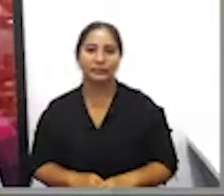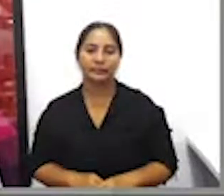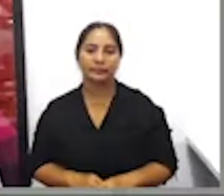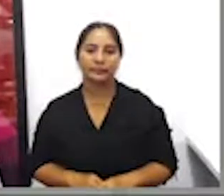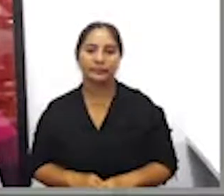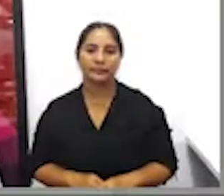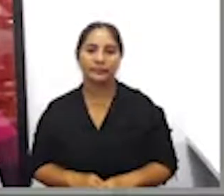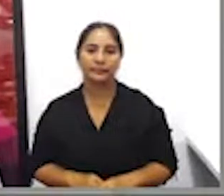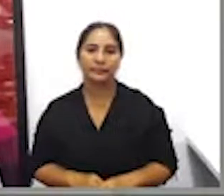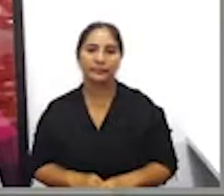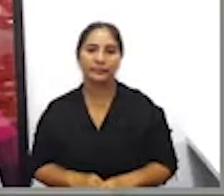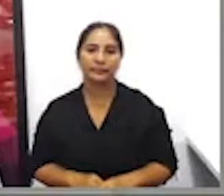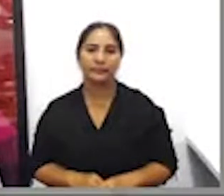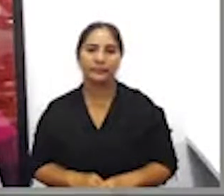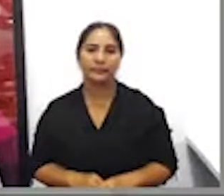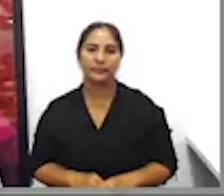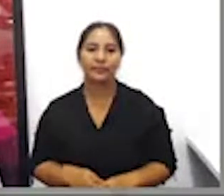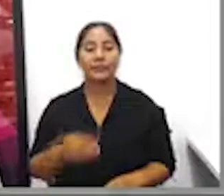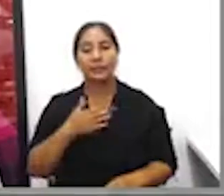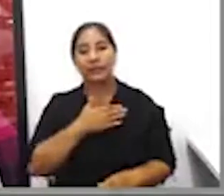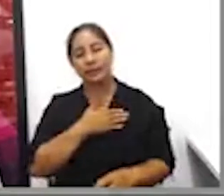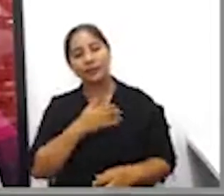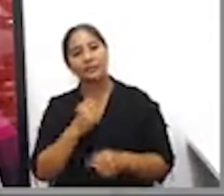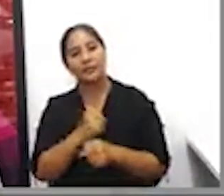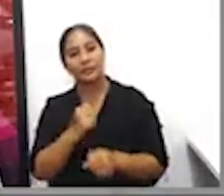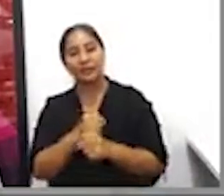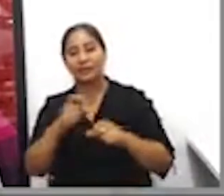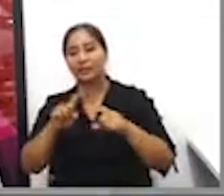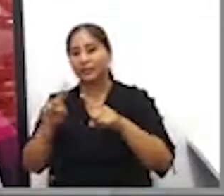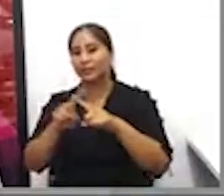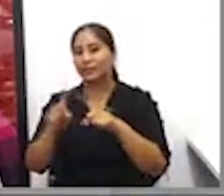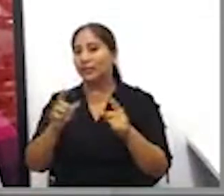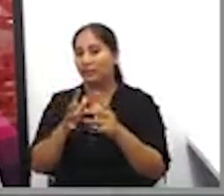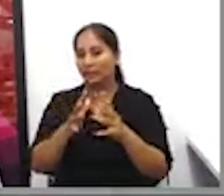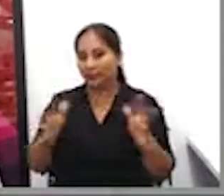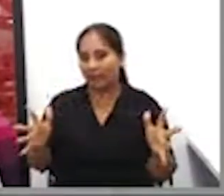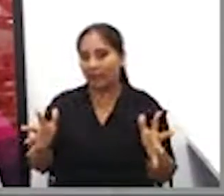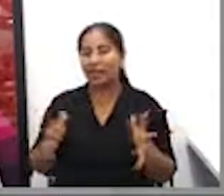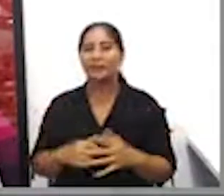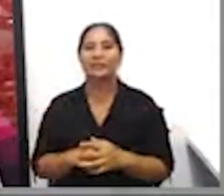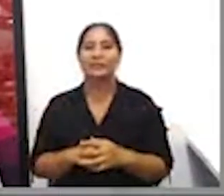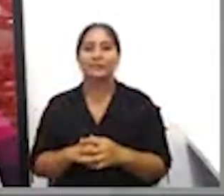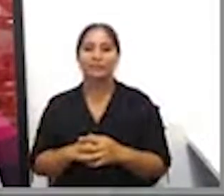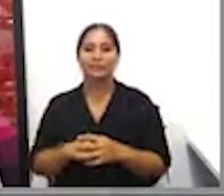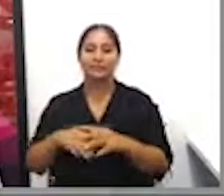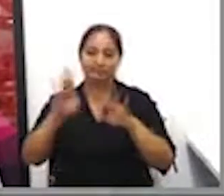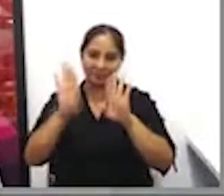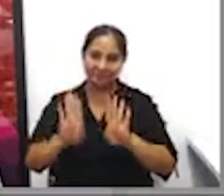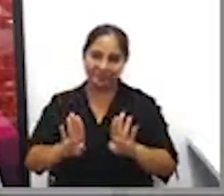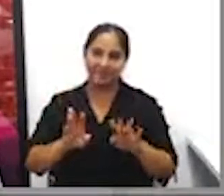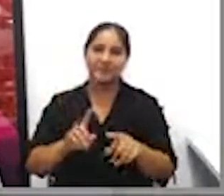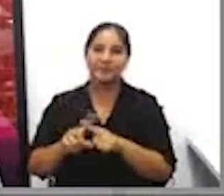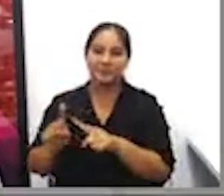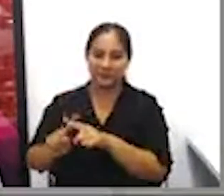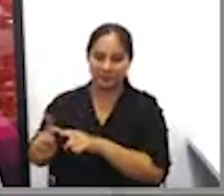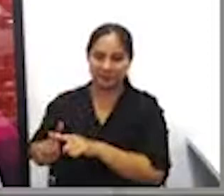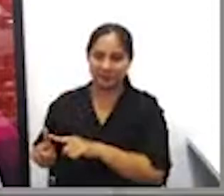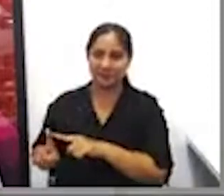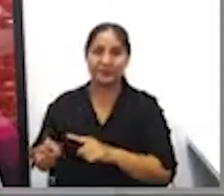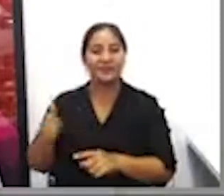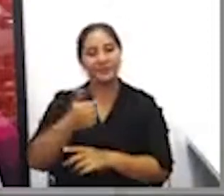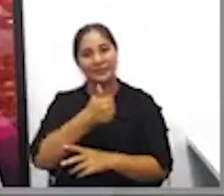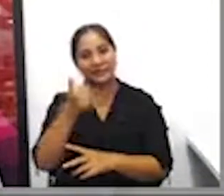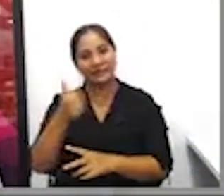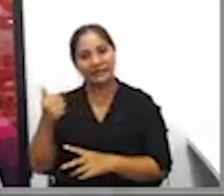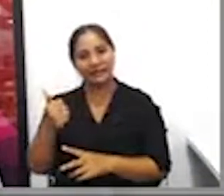adoption, foster care, and institutional care for children. It was a very demanding and a very difficult job,